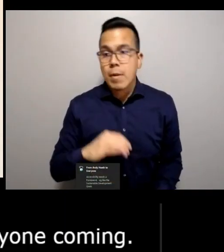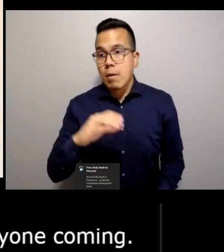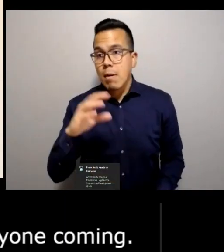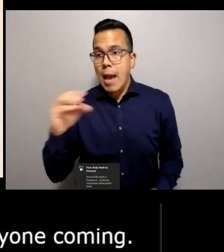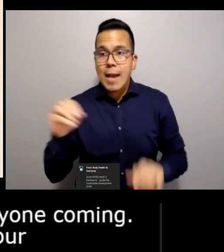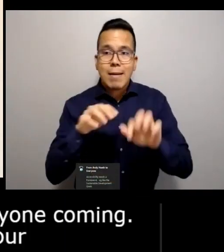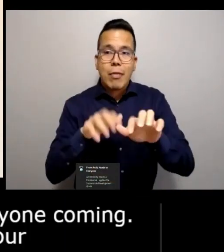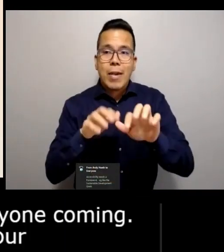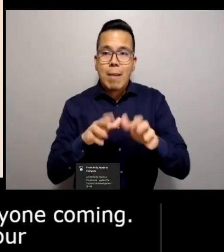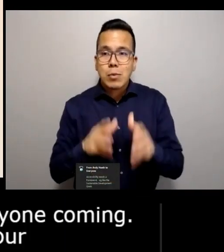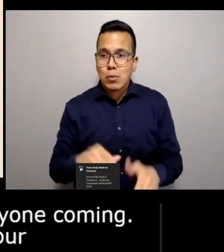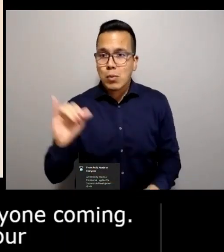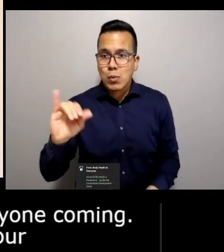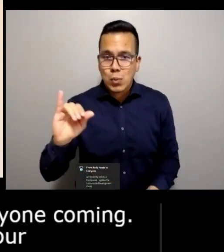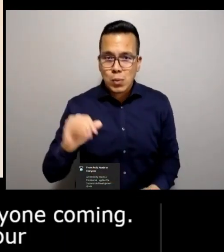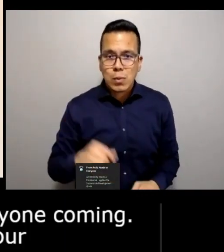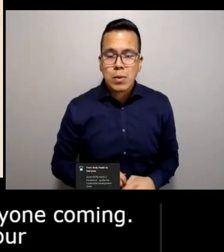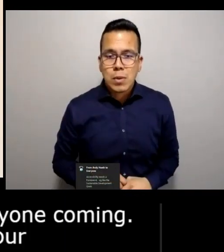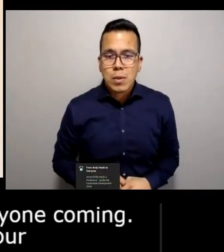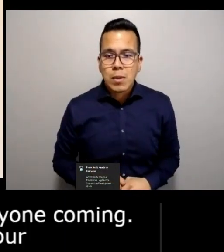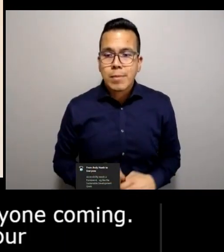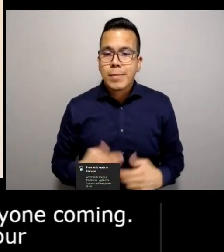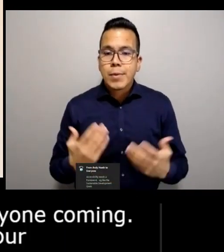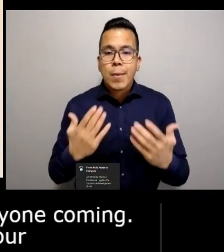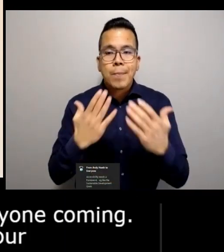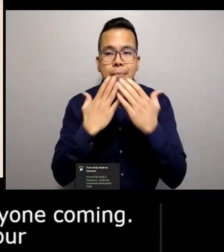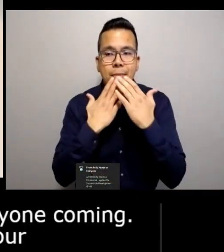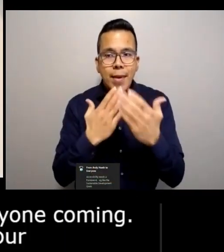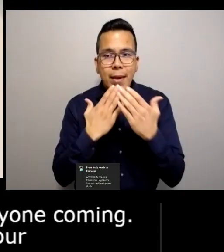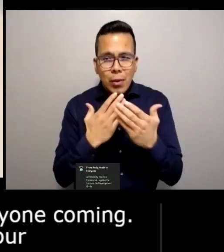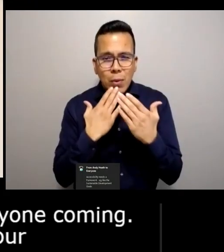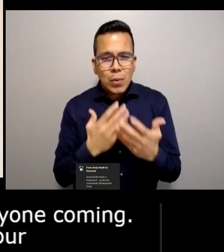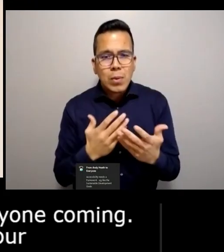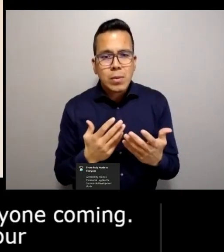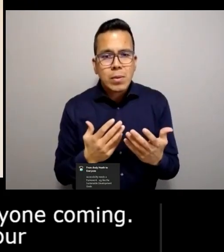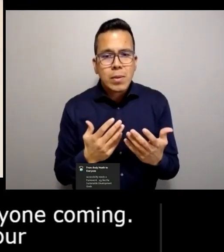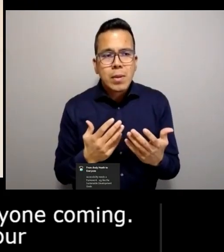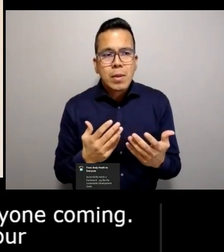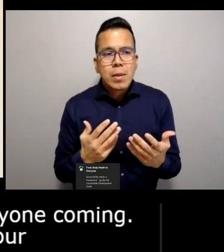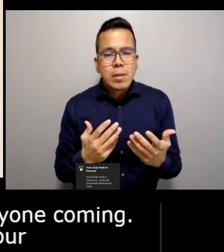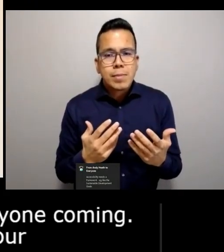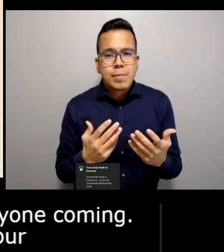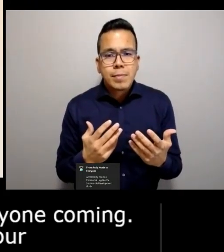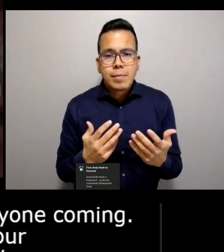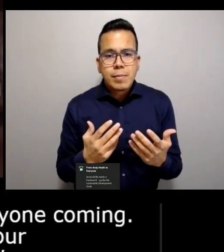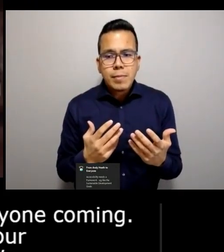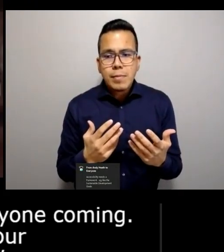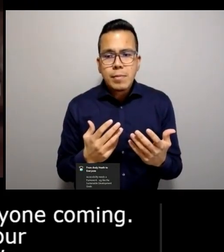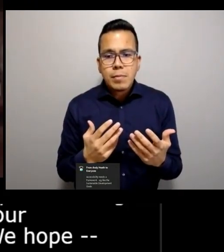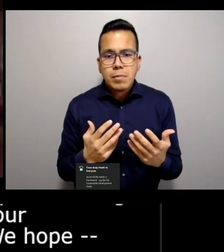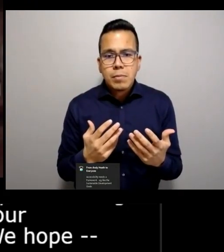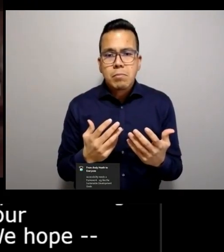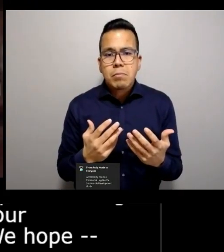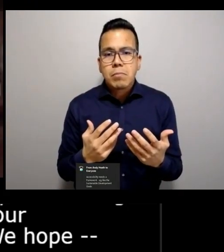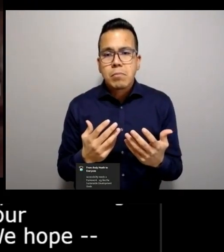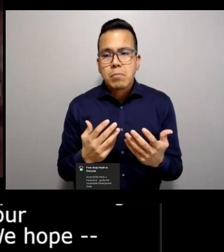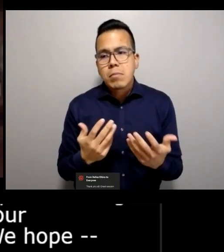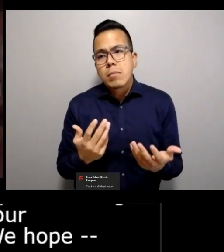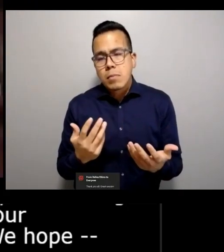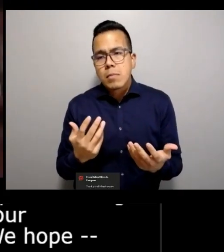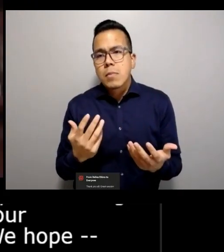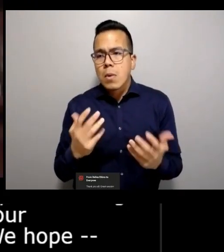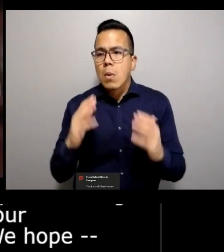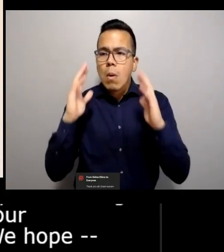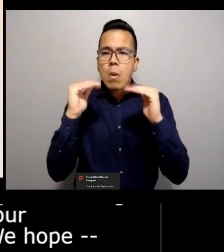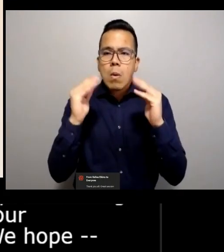captioners. So thank you, and we hope we are going to be putting up a registration now coming